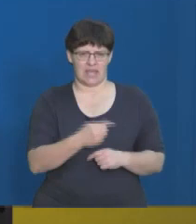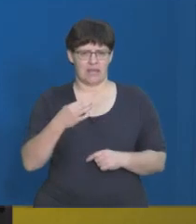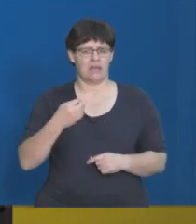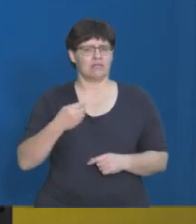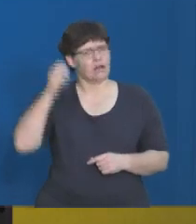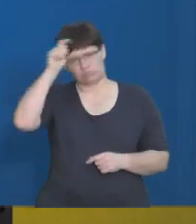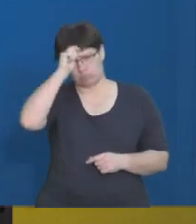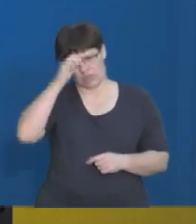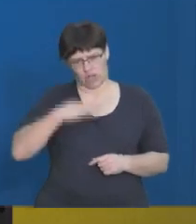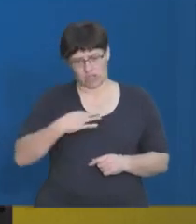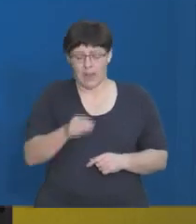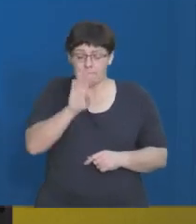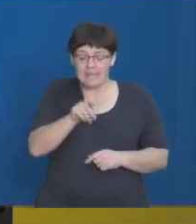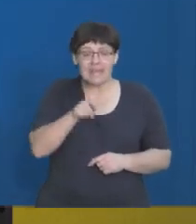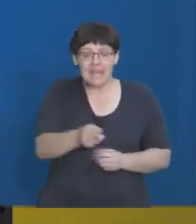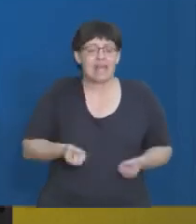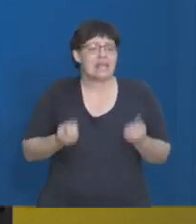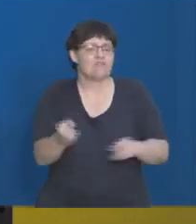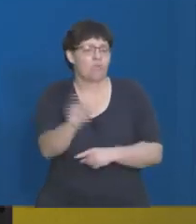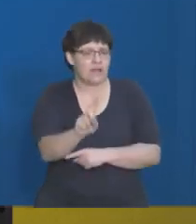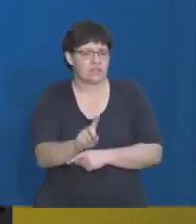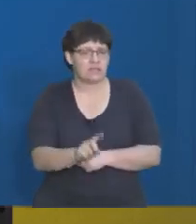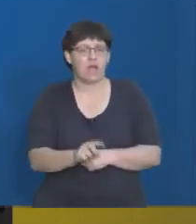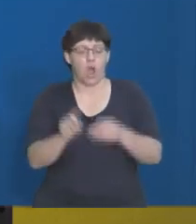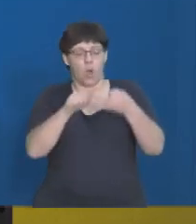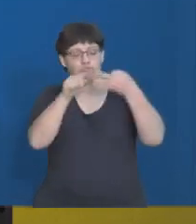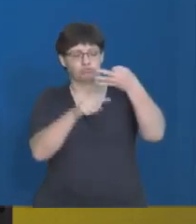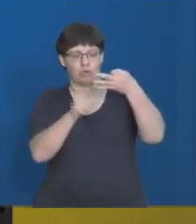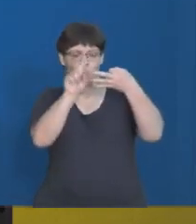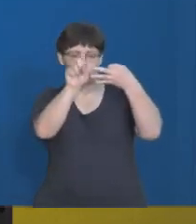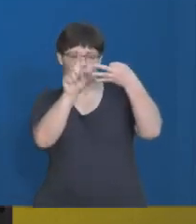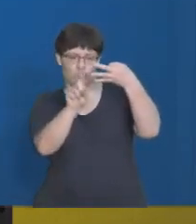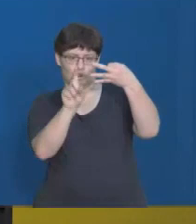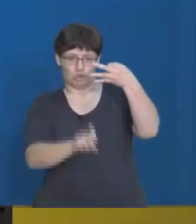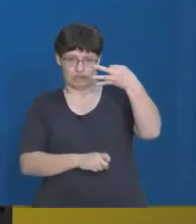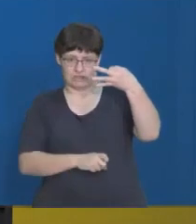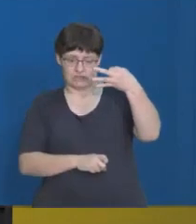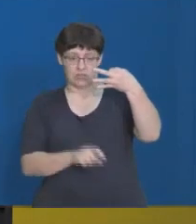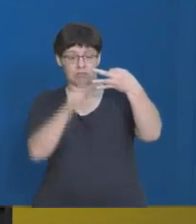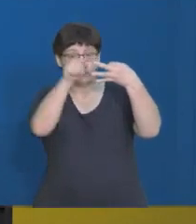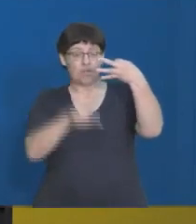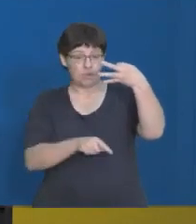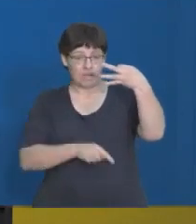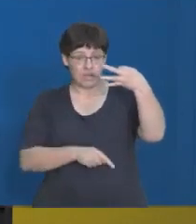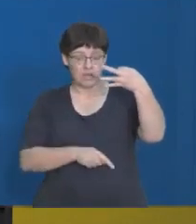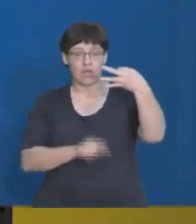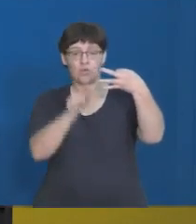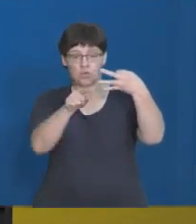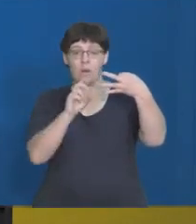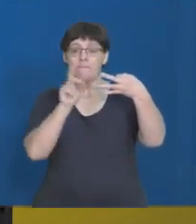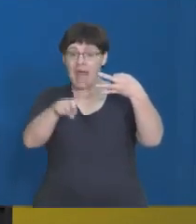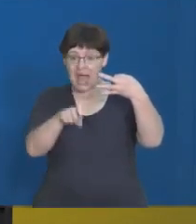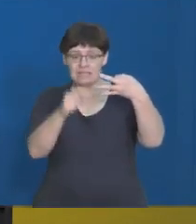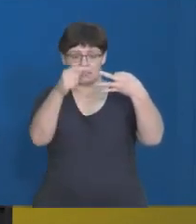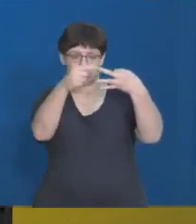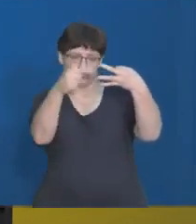and girls, that section B gives you an option of 3 questions. Right, from those 3 questions, you have to attempt